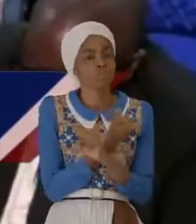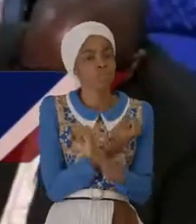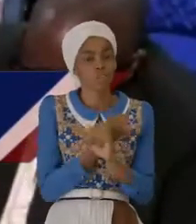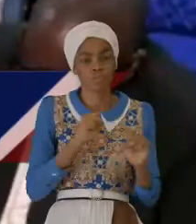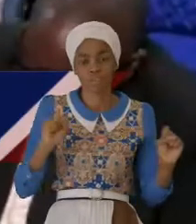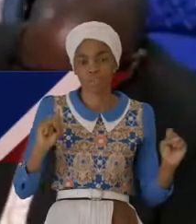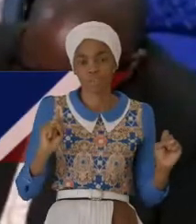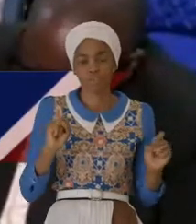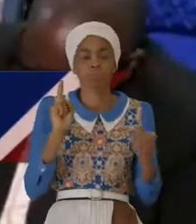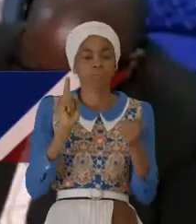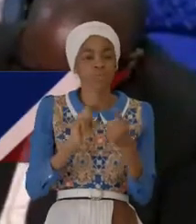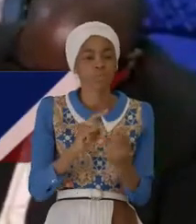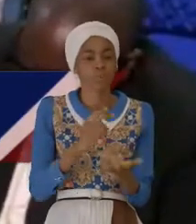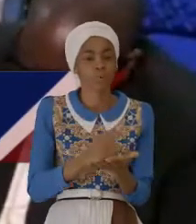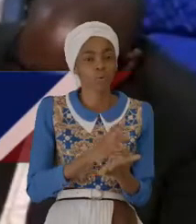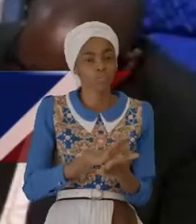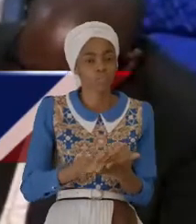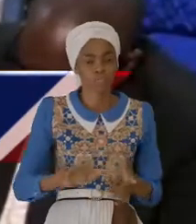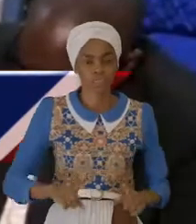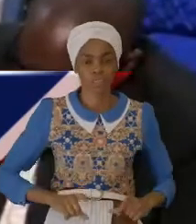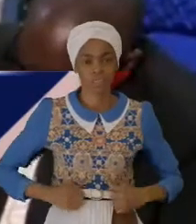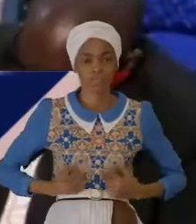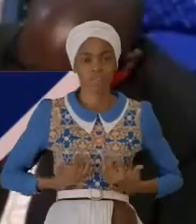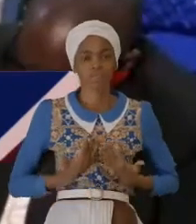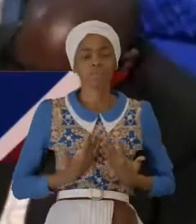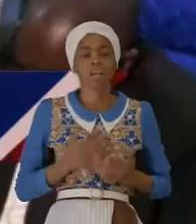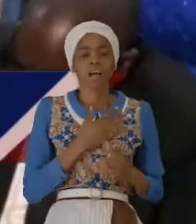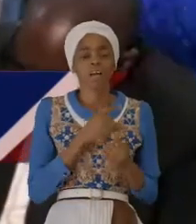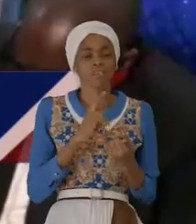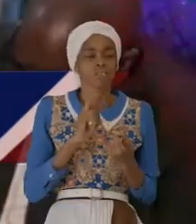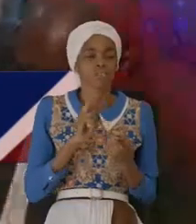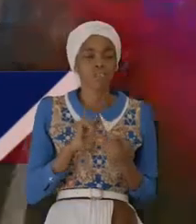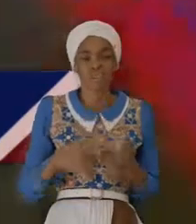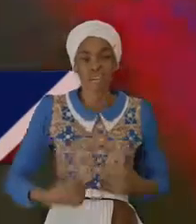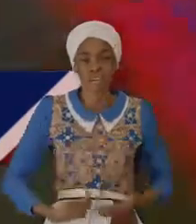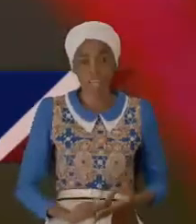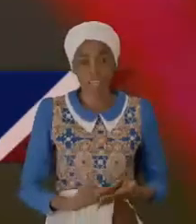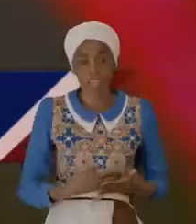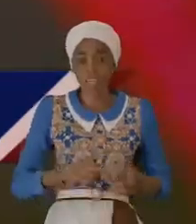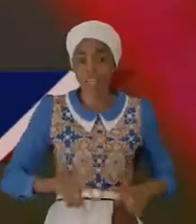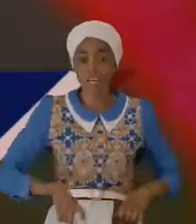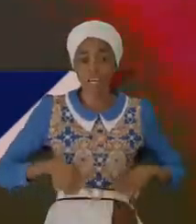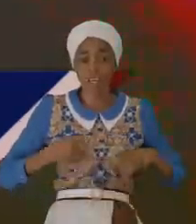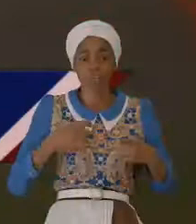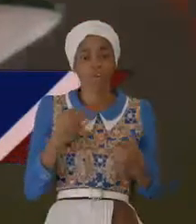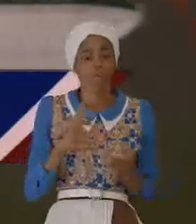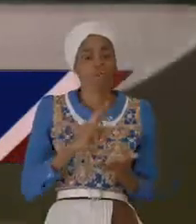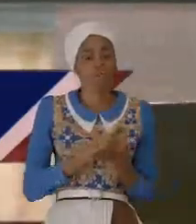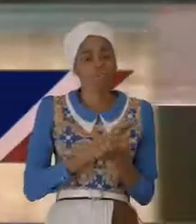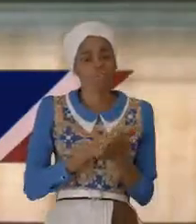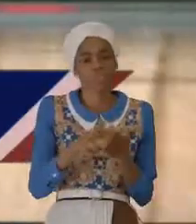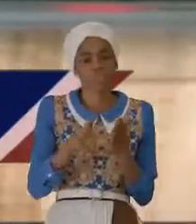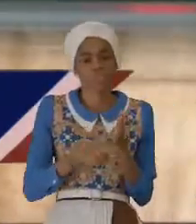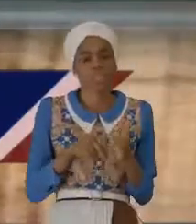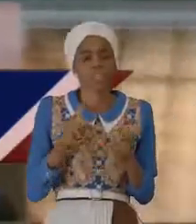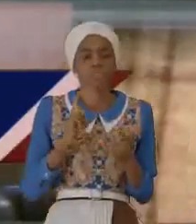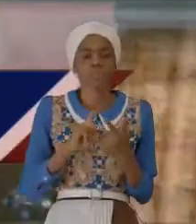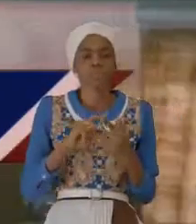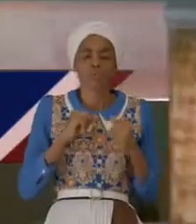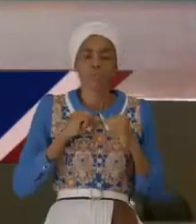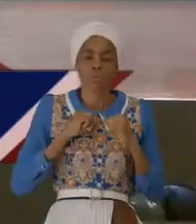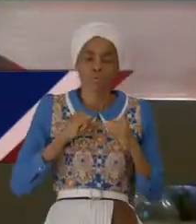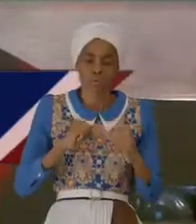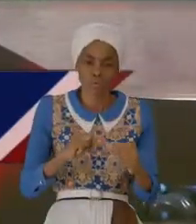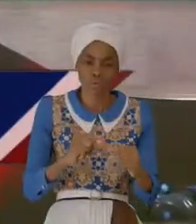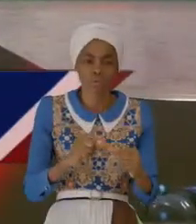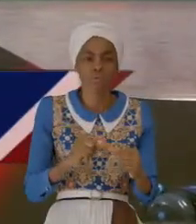and to holy living and to a life of righteousness and to keep on obeying